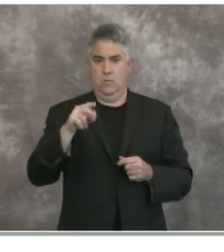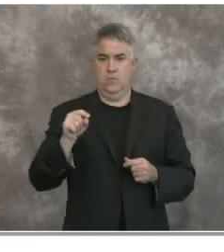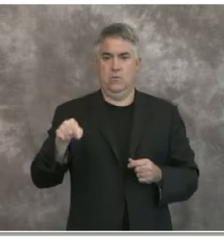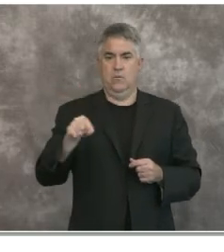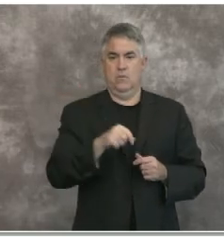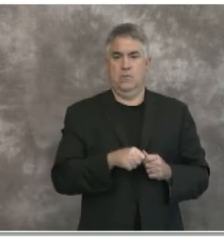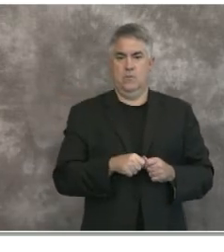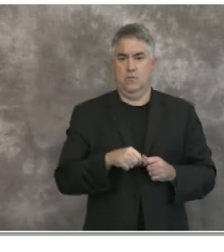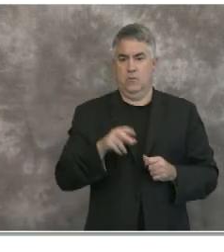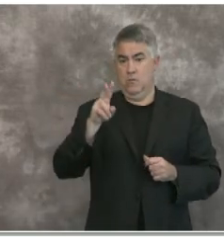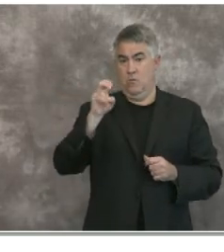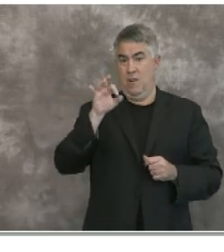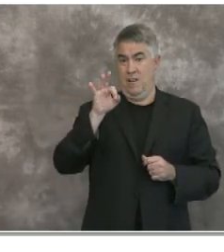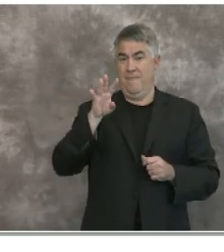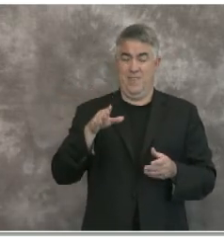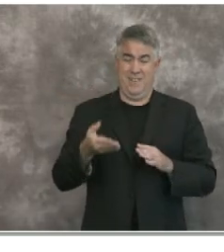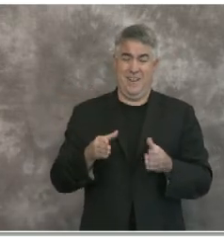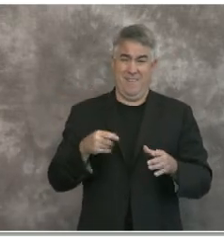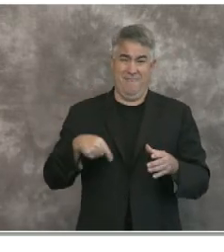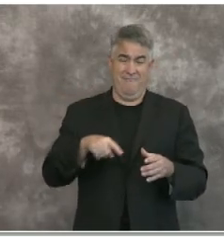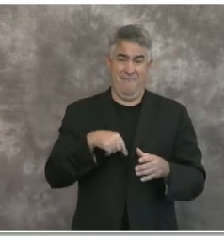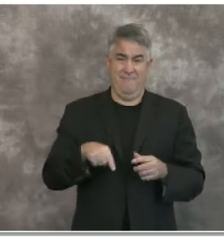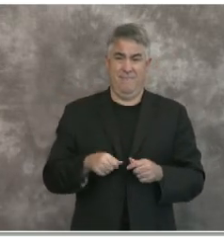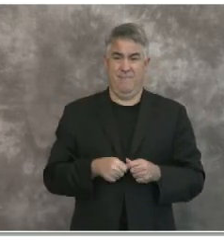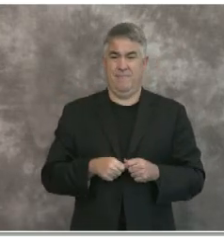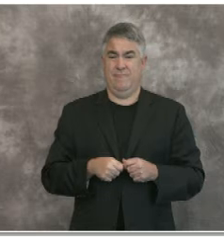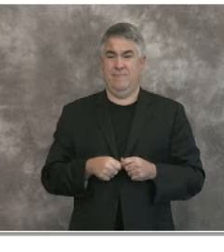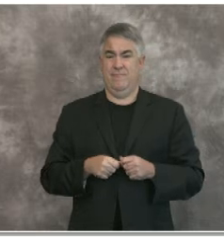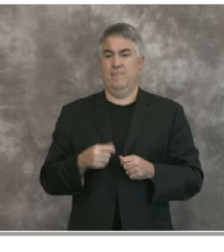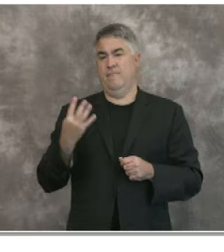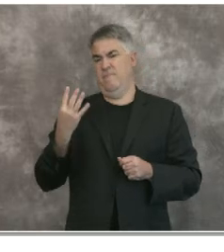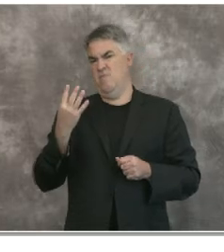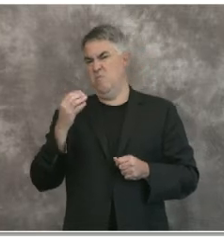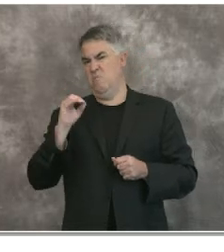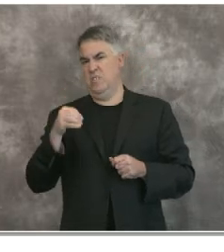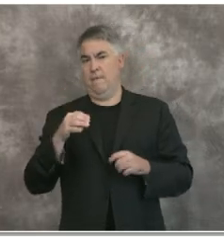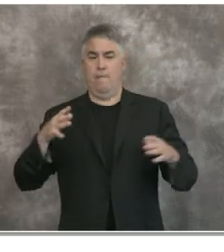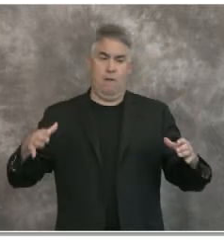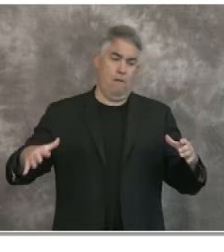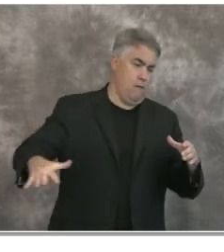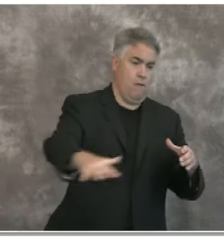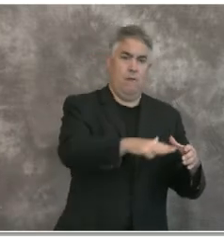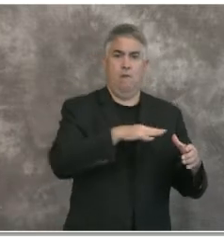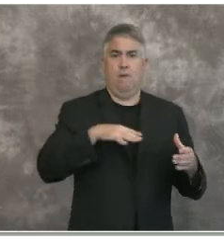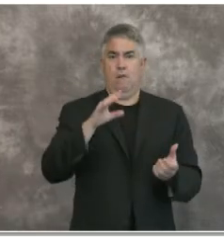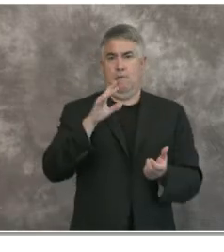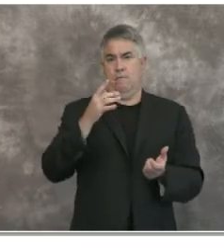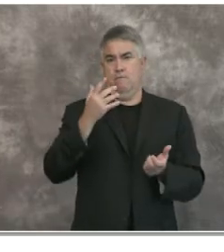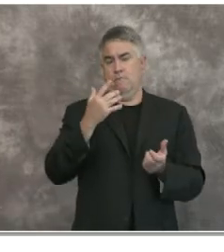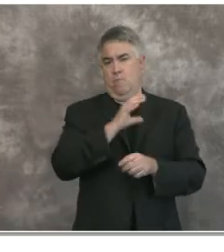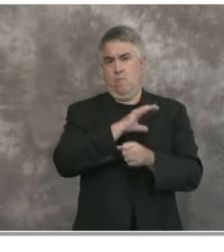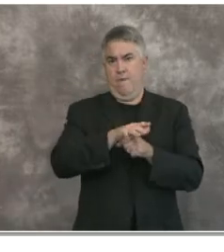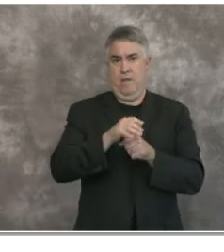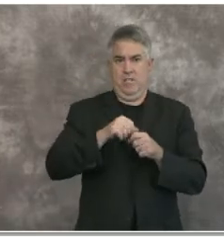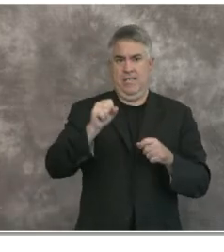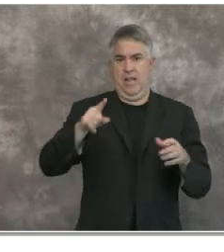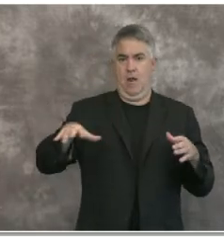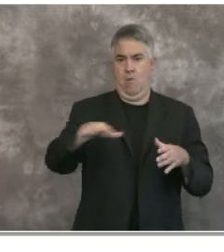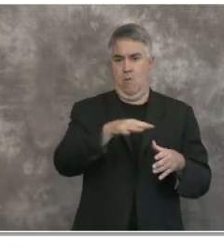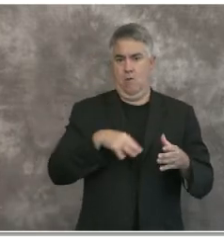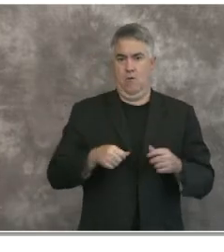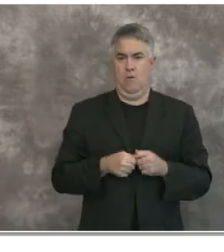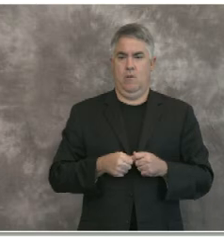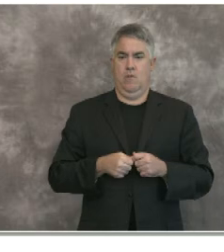represent approximately 4% of the total number of cases. Of the 6 additional deaths reported since yesterday, the dates of